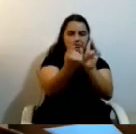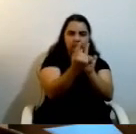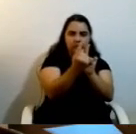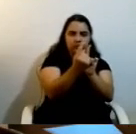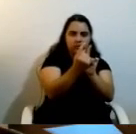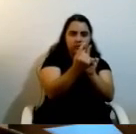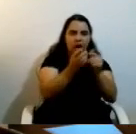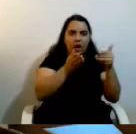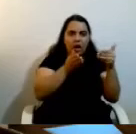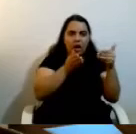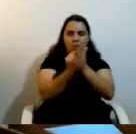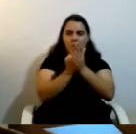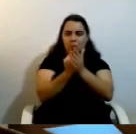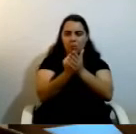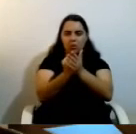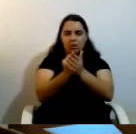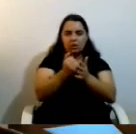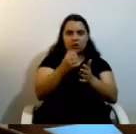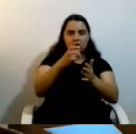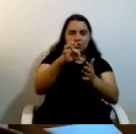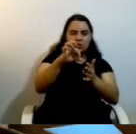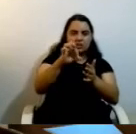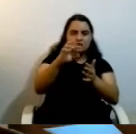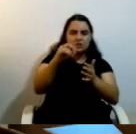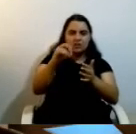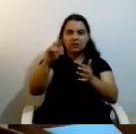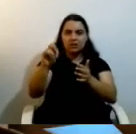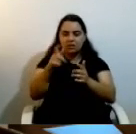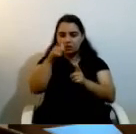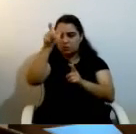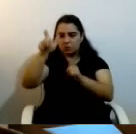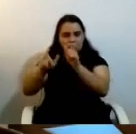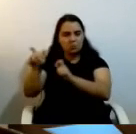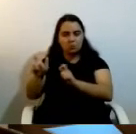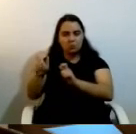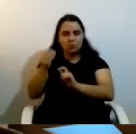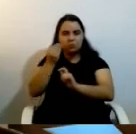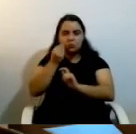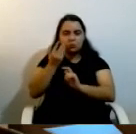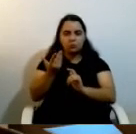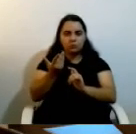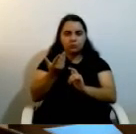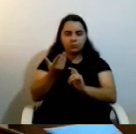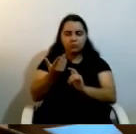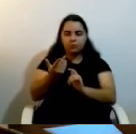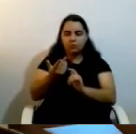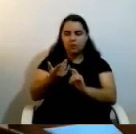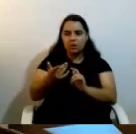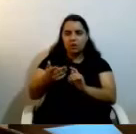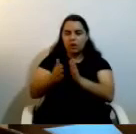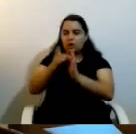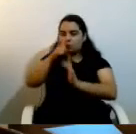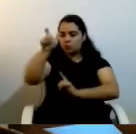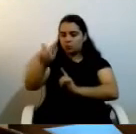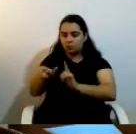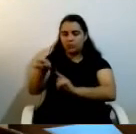users. So quite a few users are forced to share assistance,